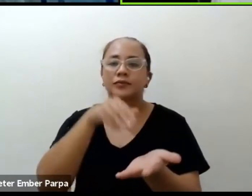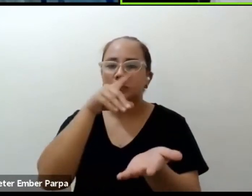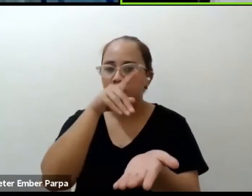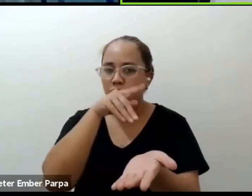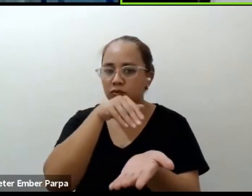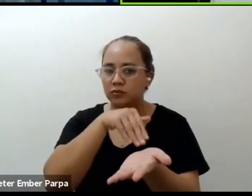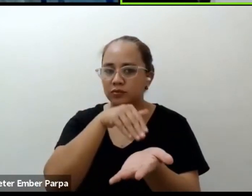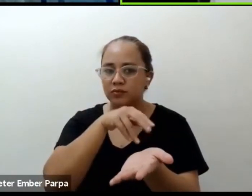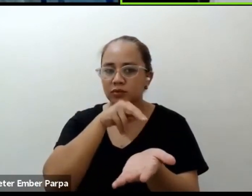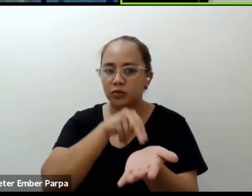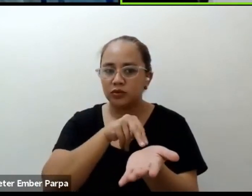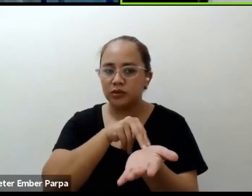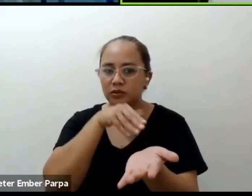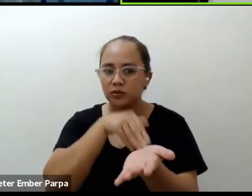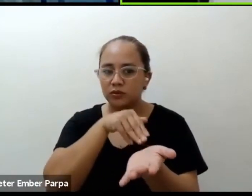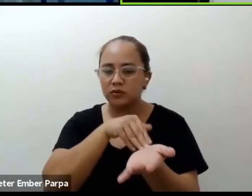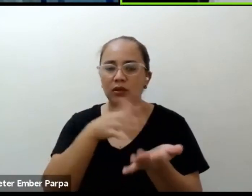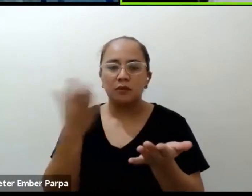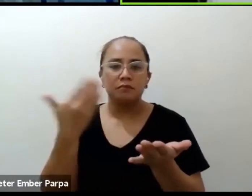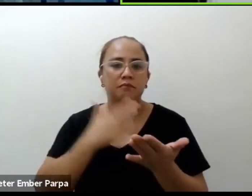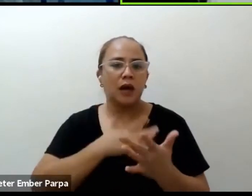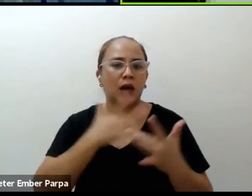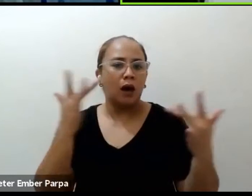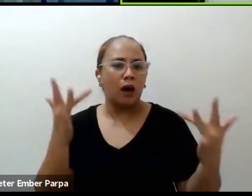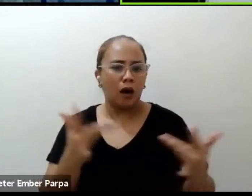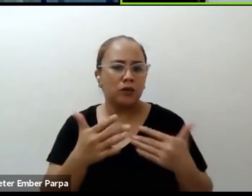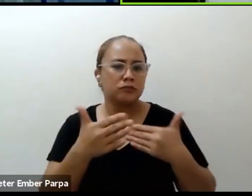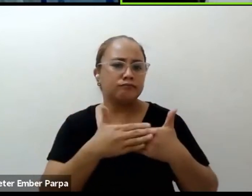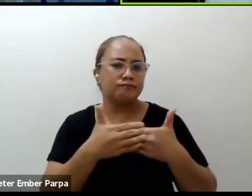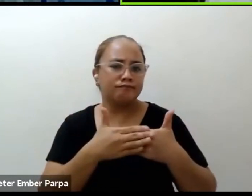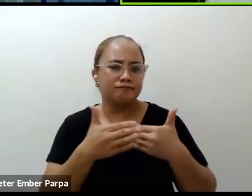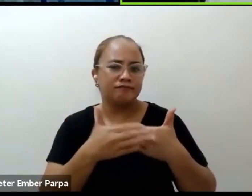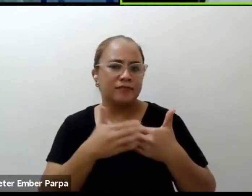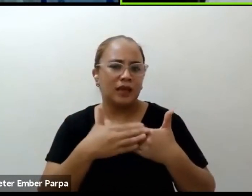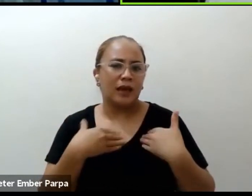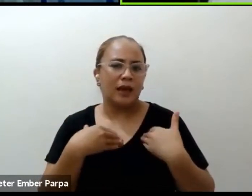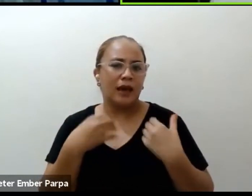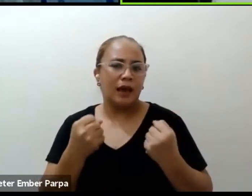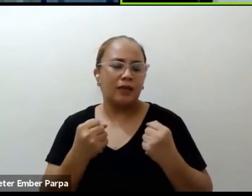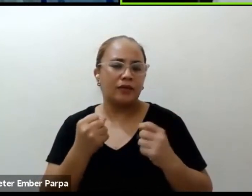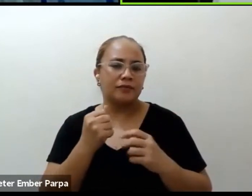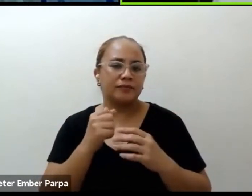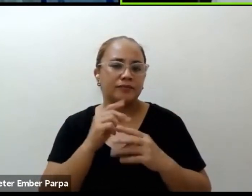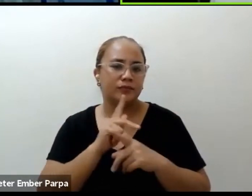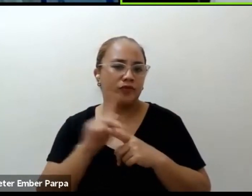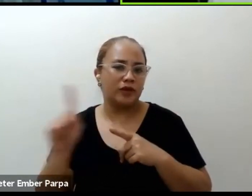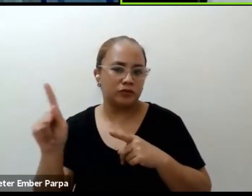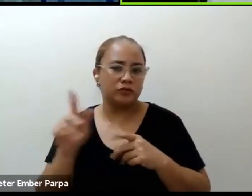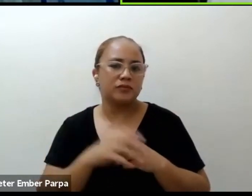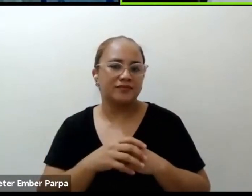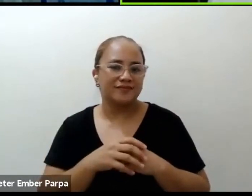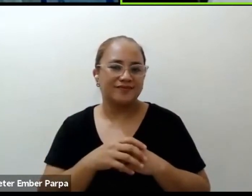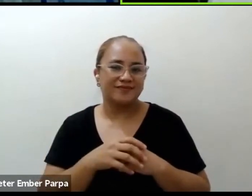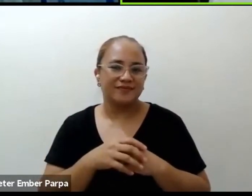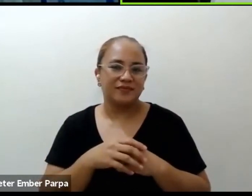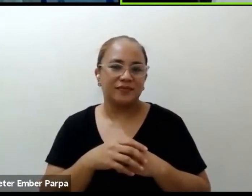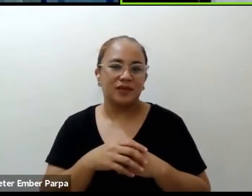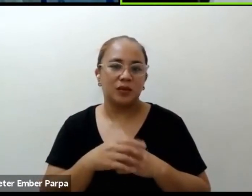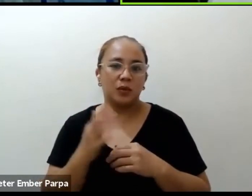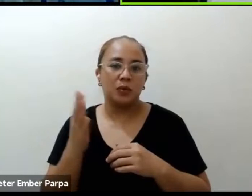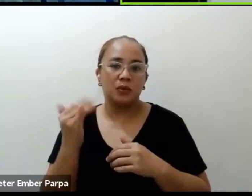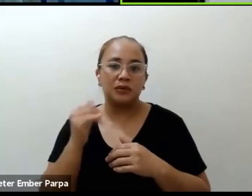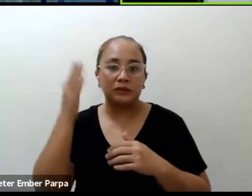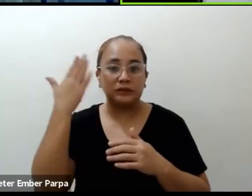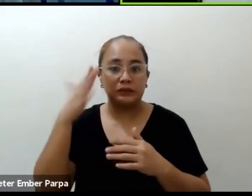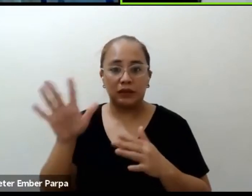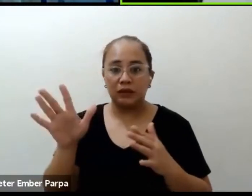alike. My heart goes very close to the health profession, especially, no? Having siguro hindi